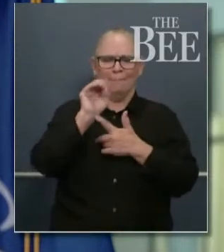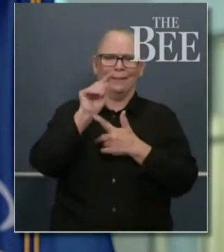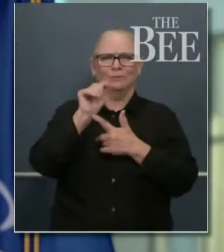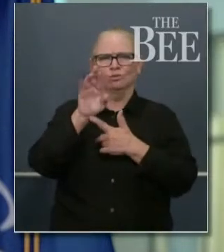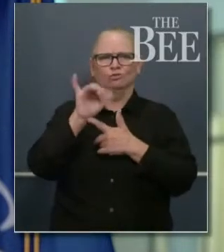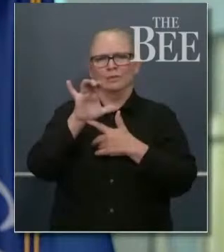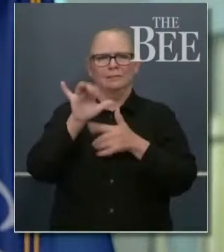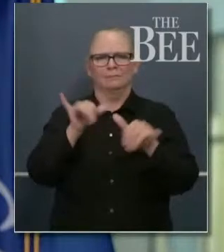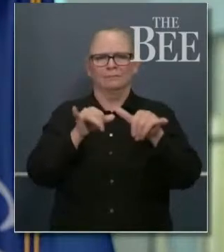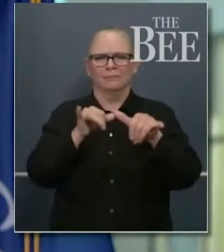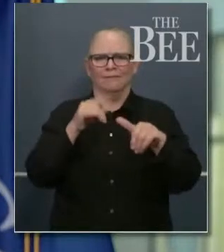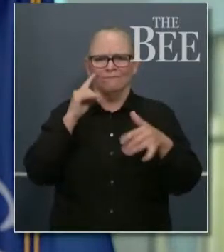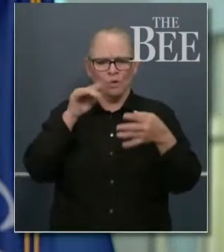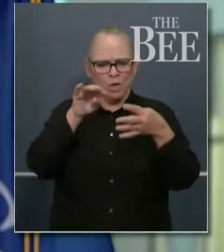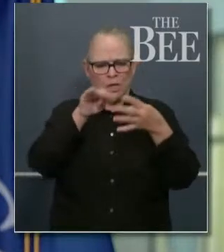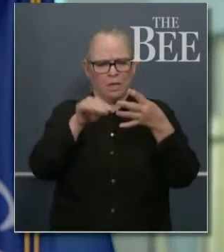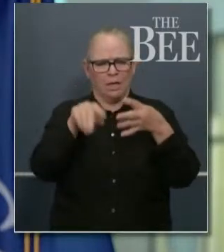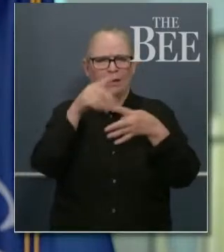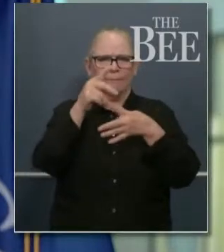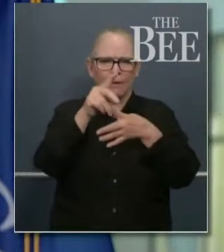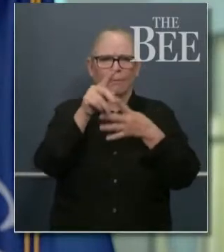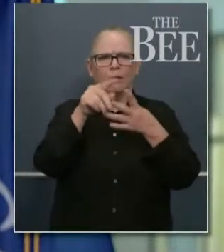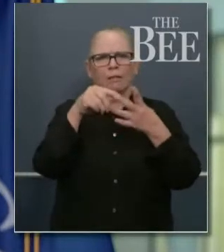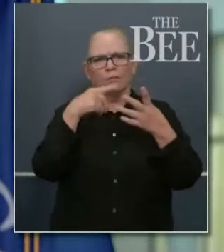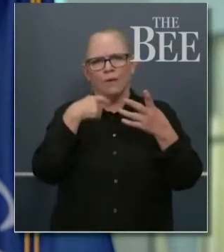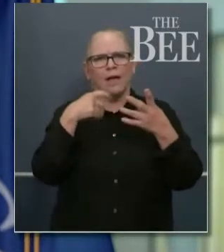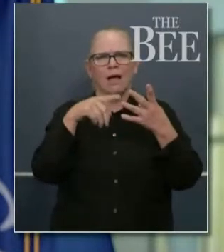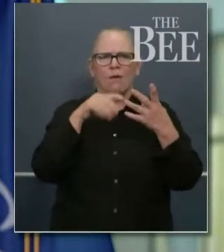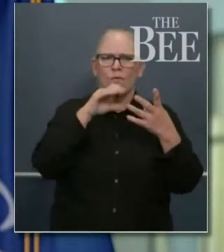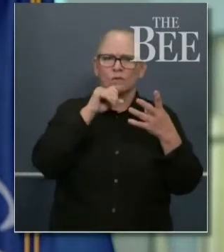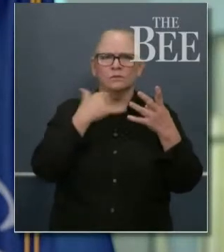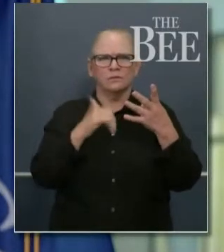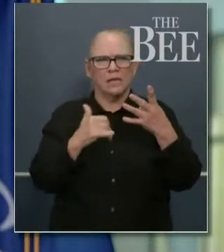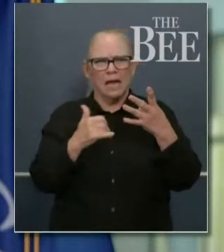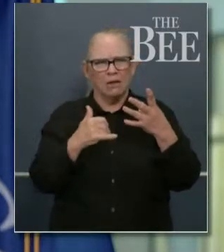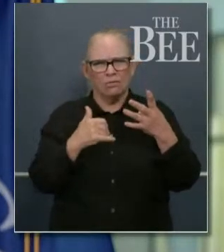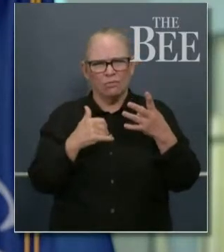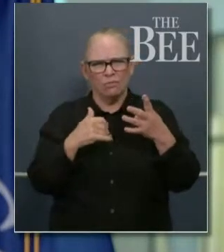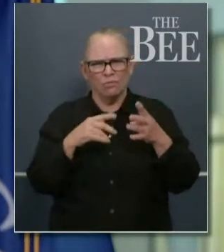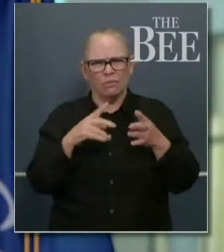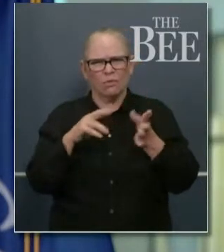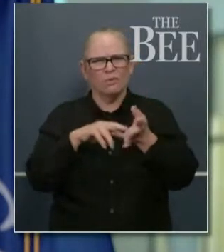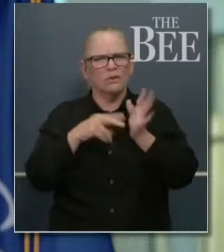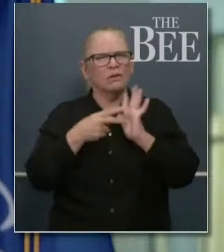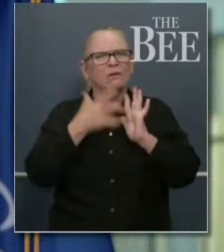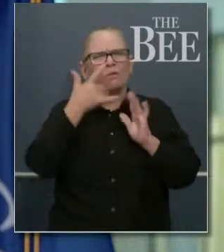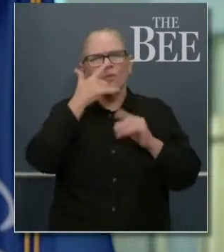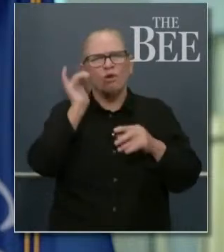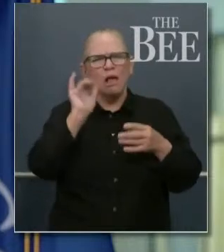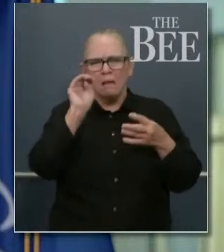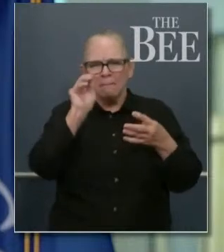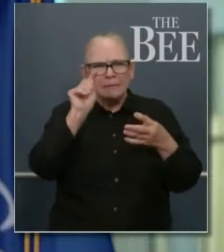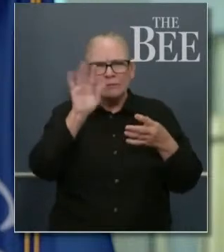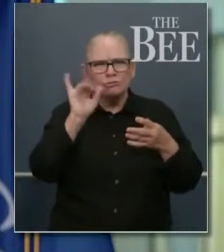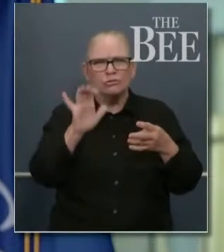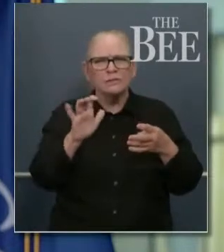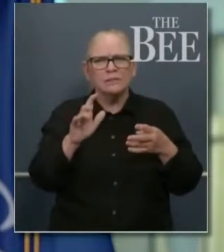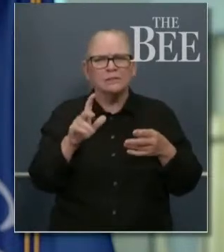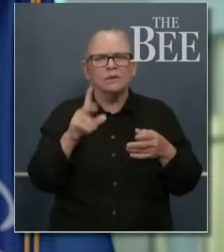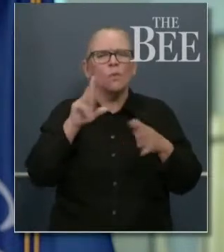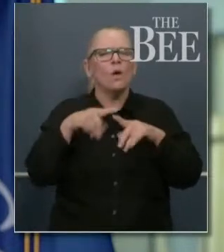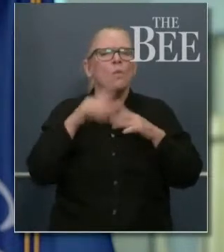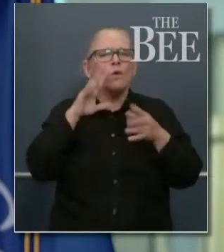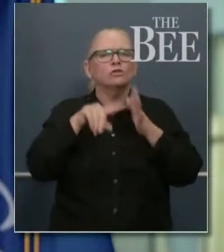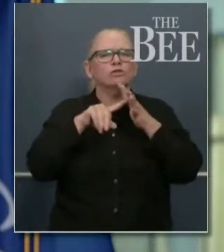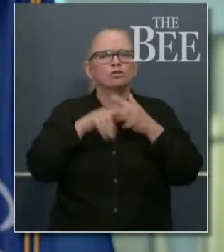metric. Are you in a position to shed some light on what that standard would be and when it would take effect? And also, if I may,